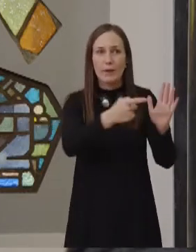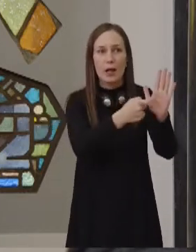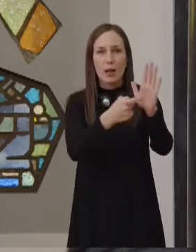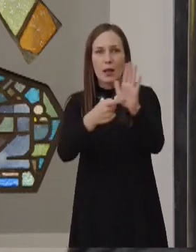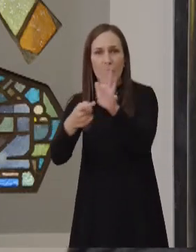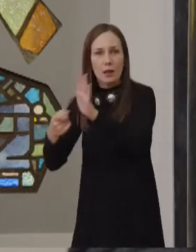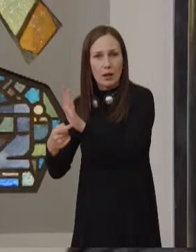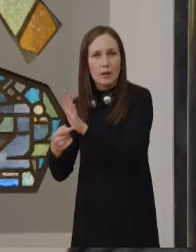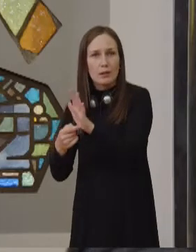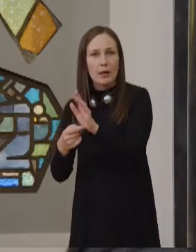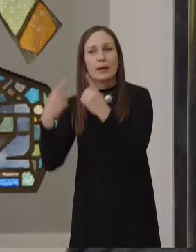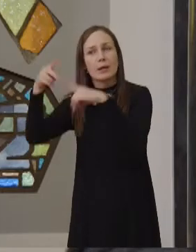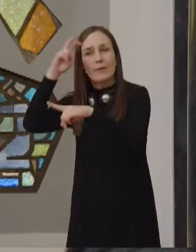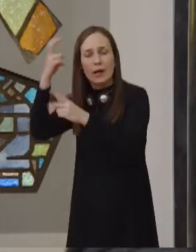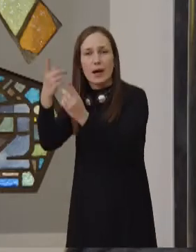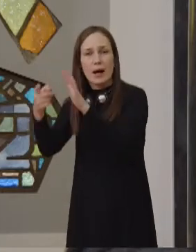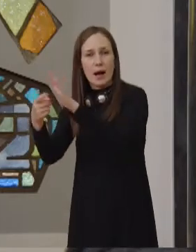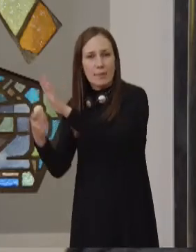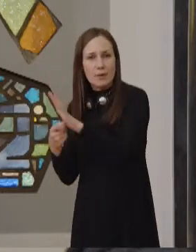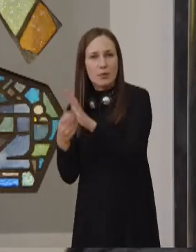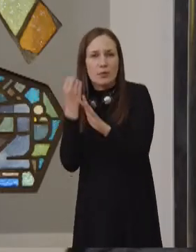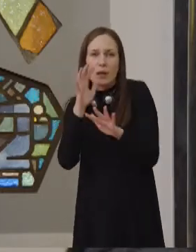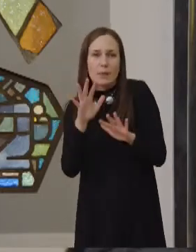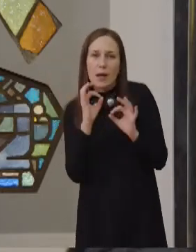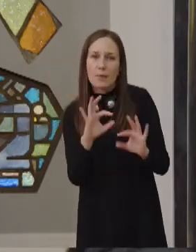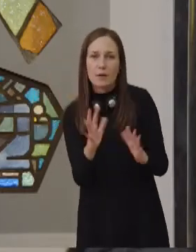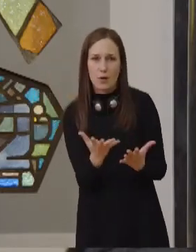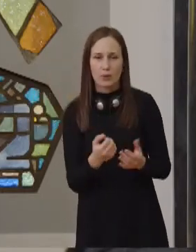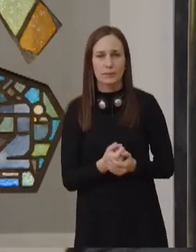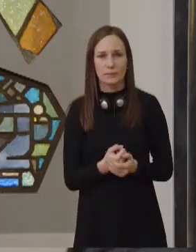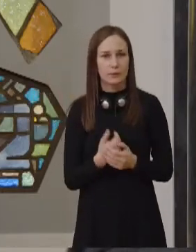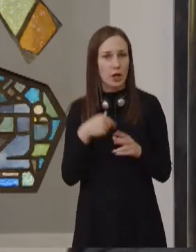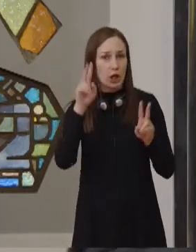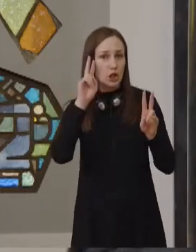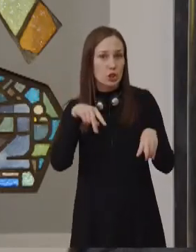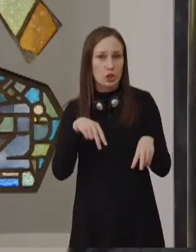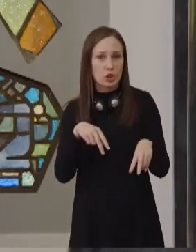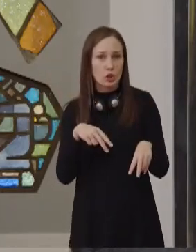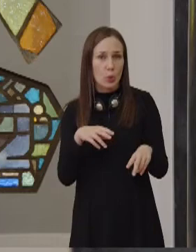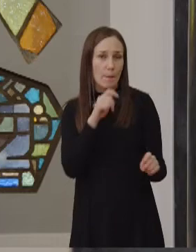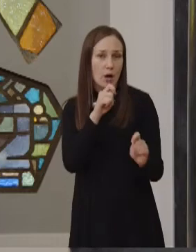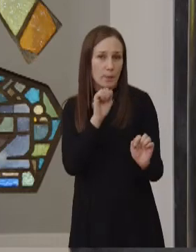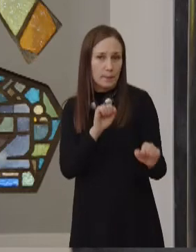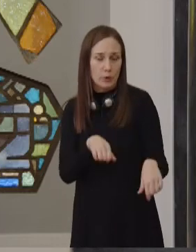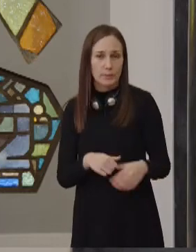services and to see whether the attitudes of Lithuanians has changed or not.